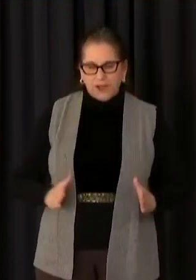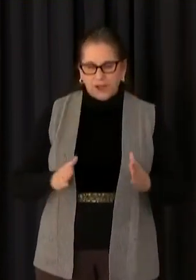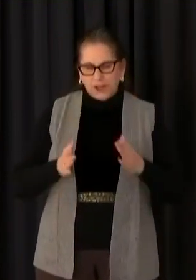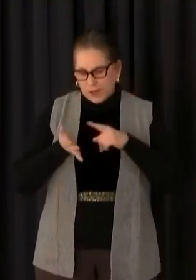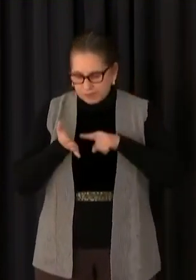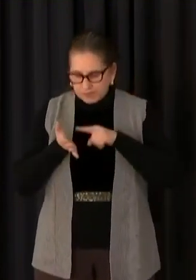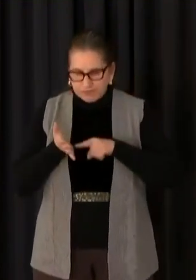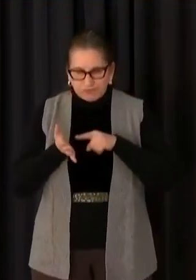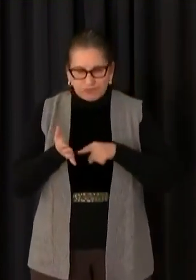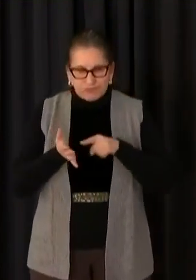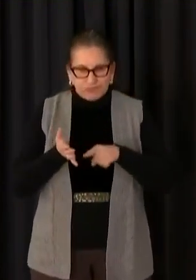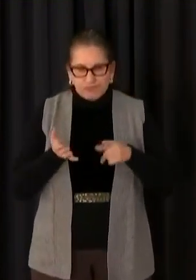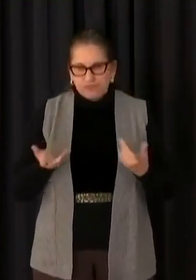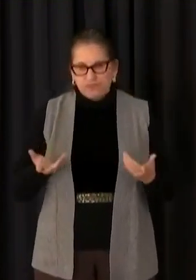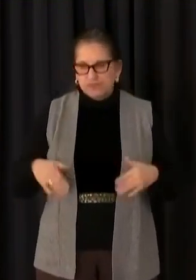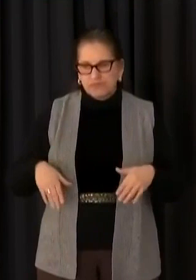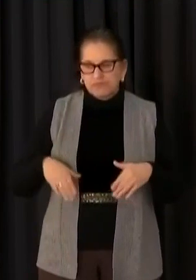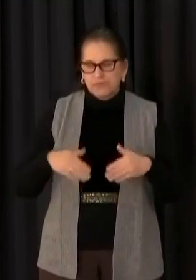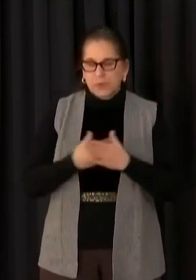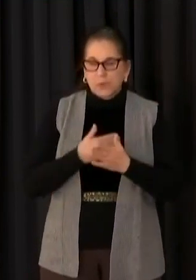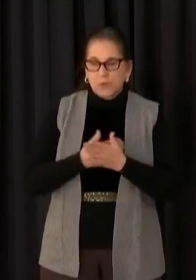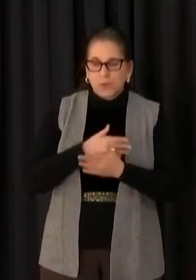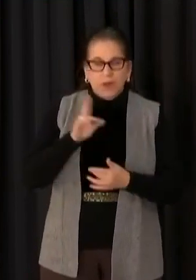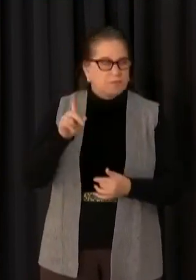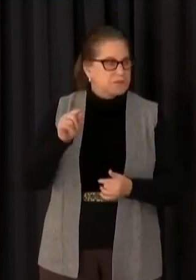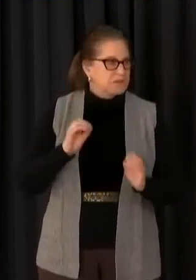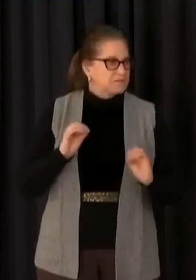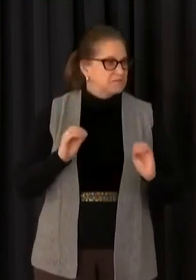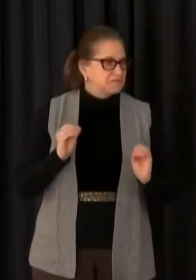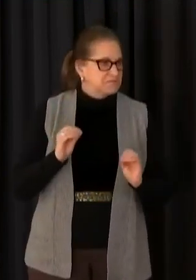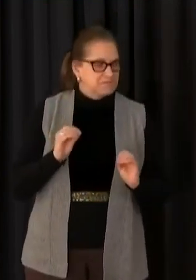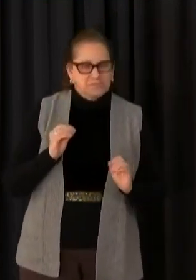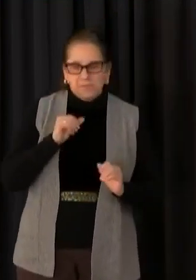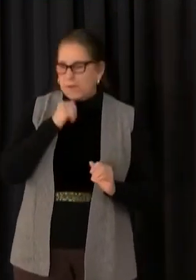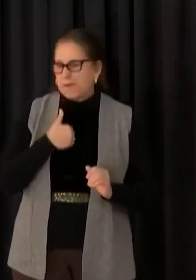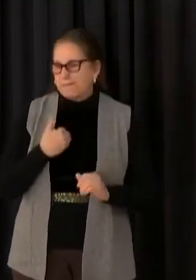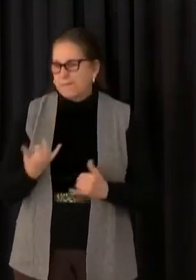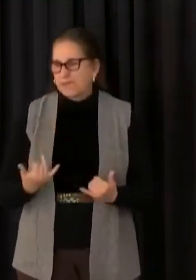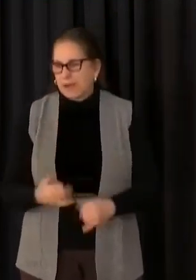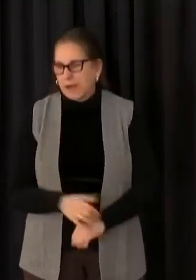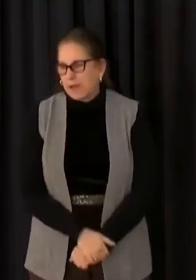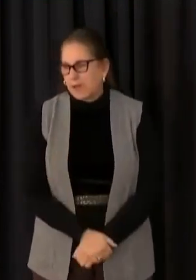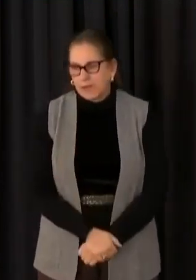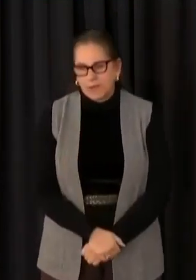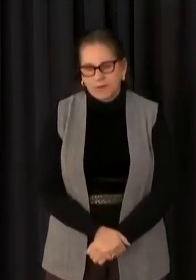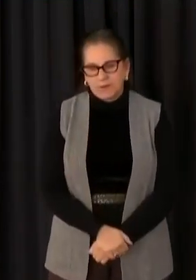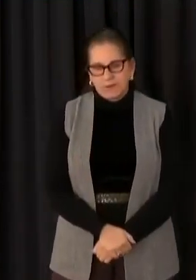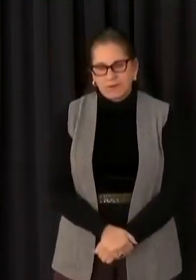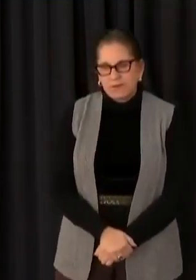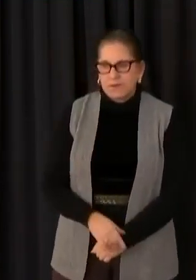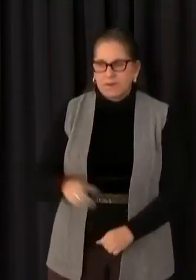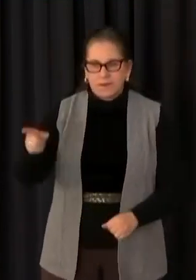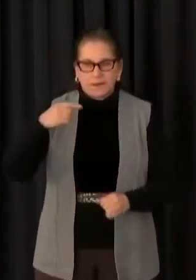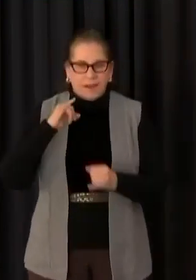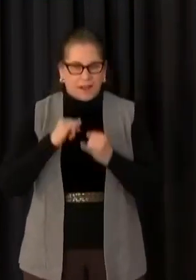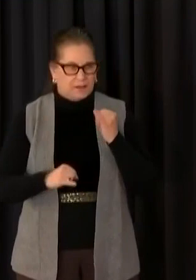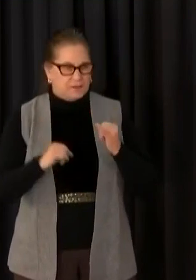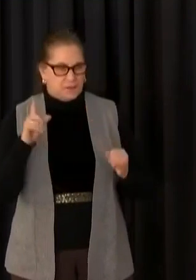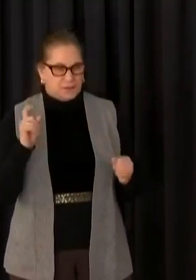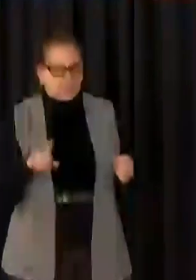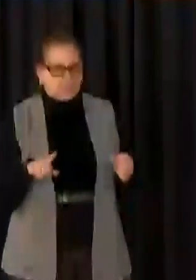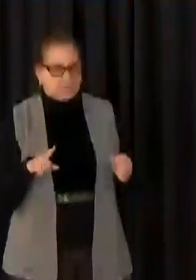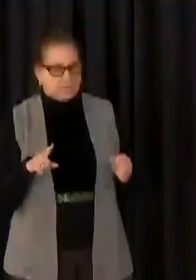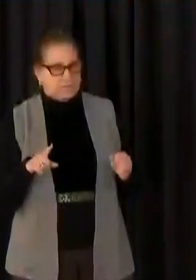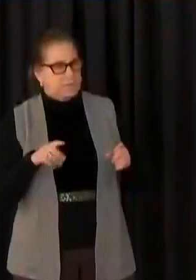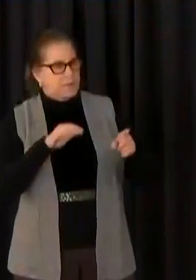but no other updates for the public at this point, other than what we've already presented. Okay, thank you. And then one last question from me, Mayor